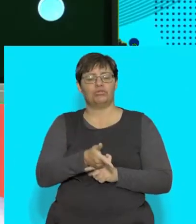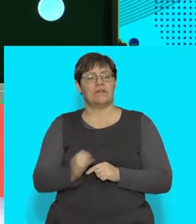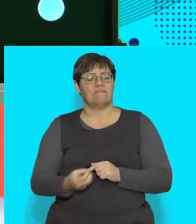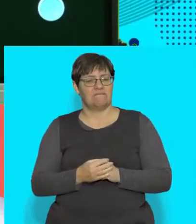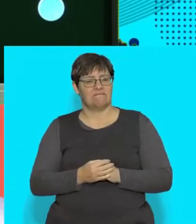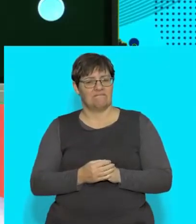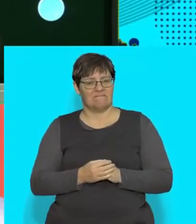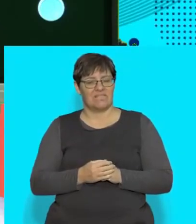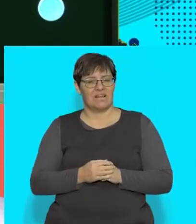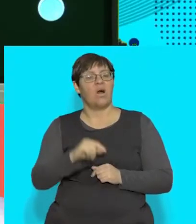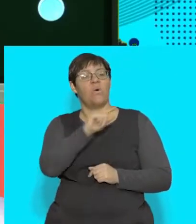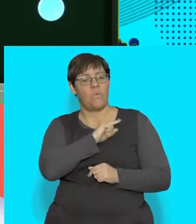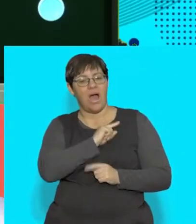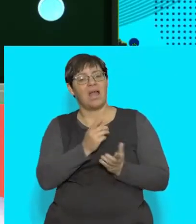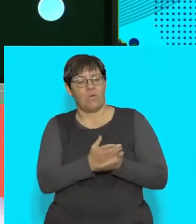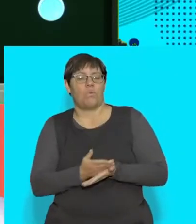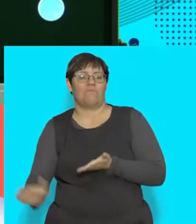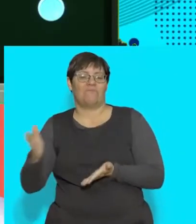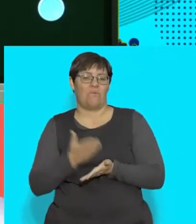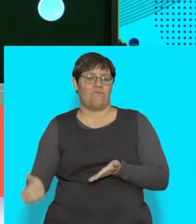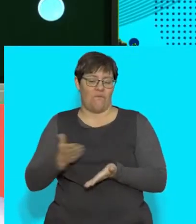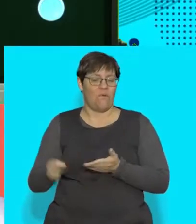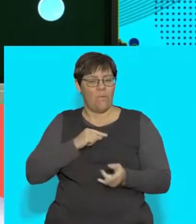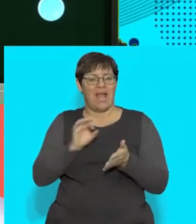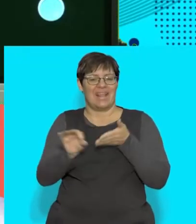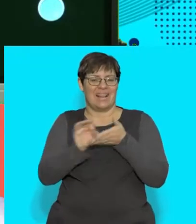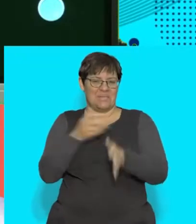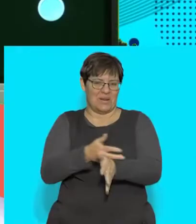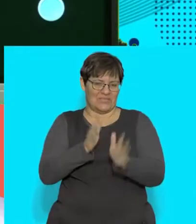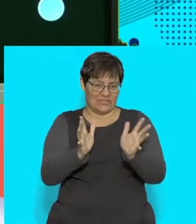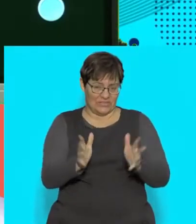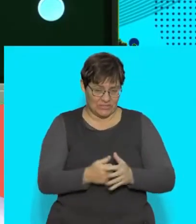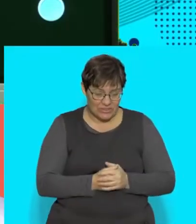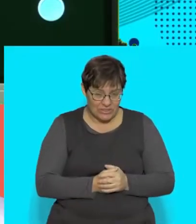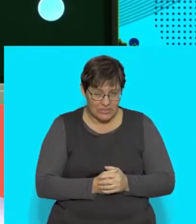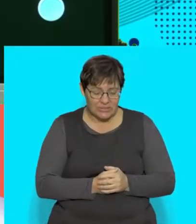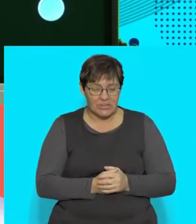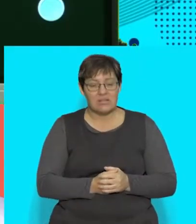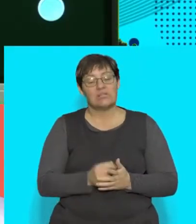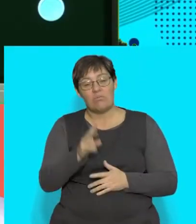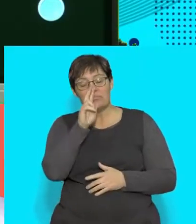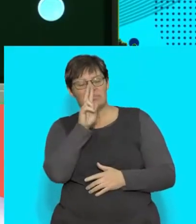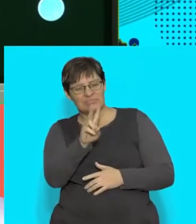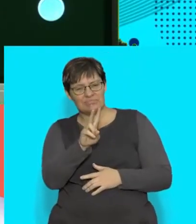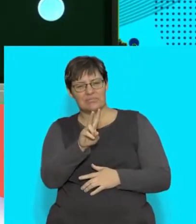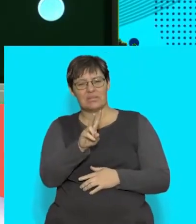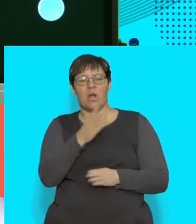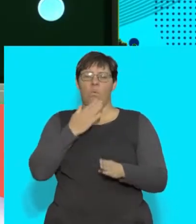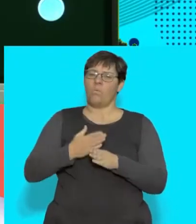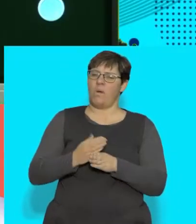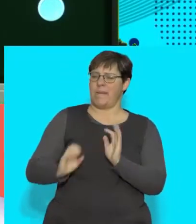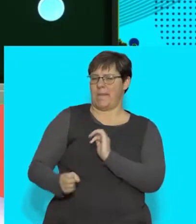the kidney to be able to excrete. Now, what we're going to look at is going to see how this